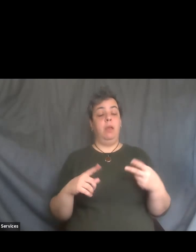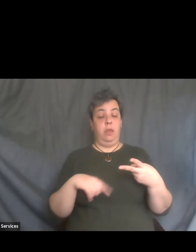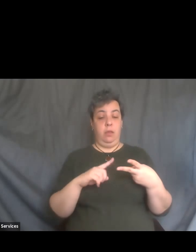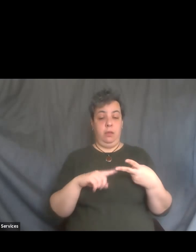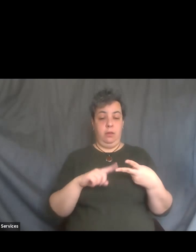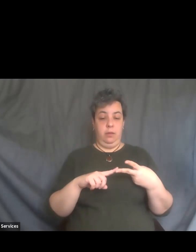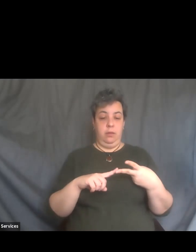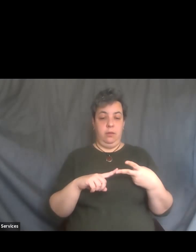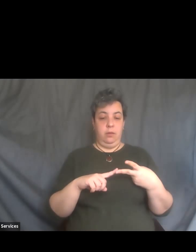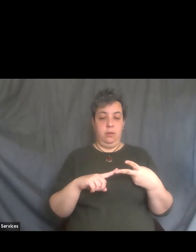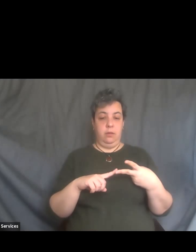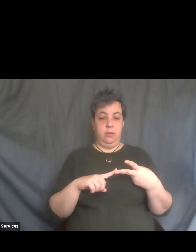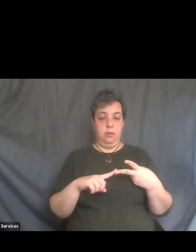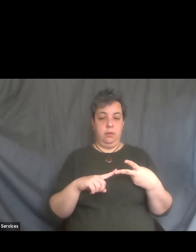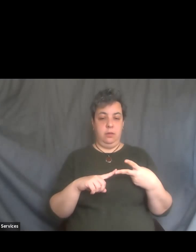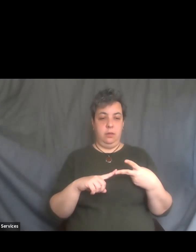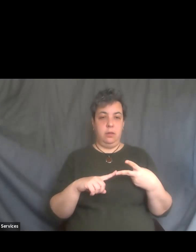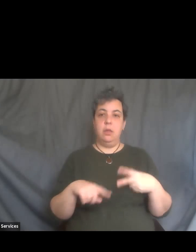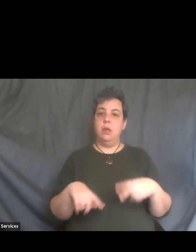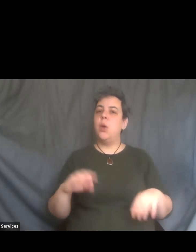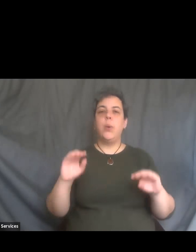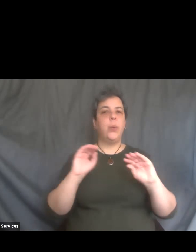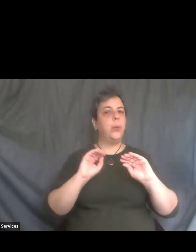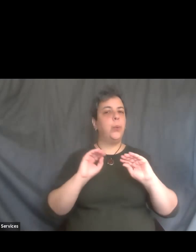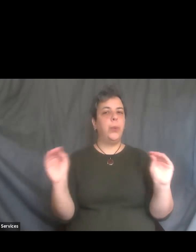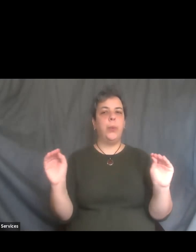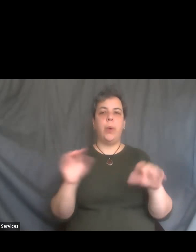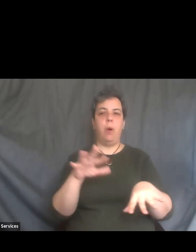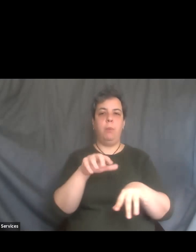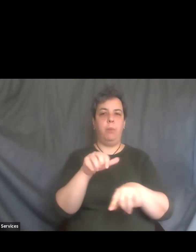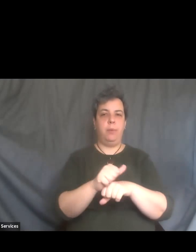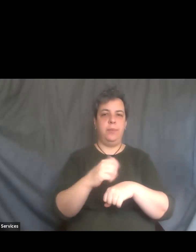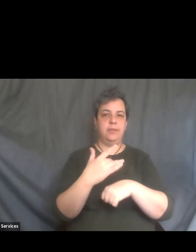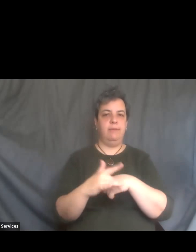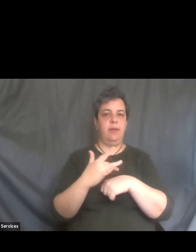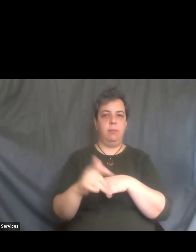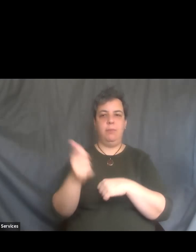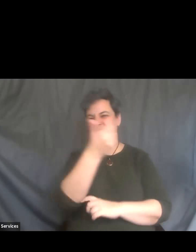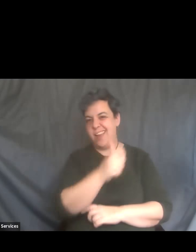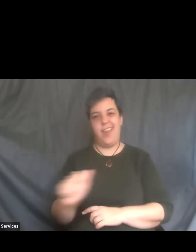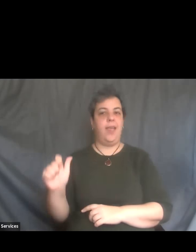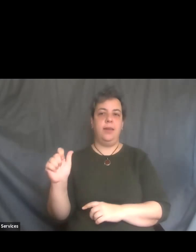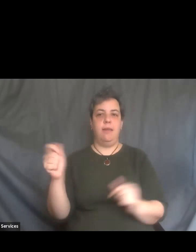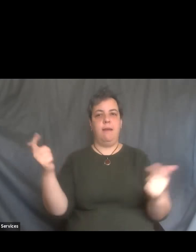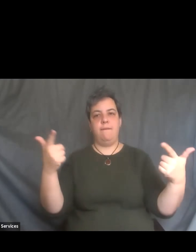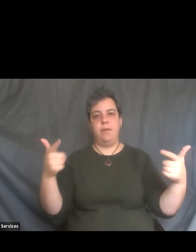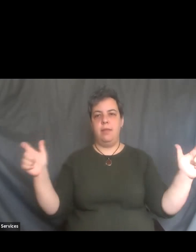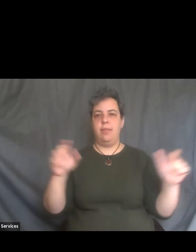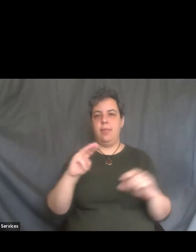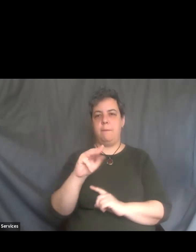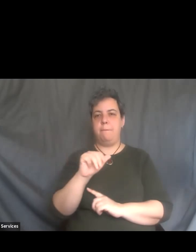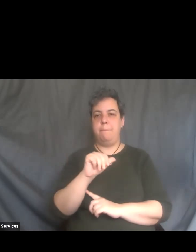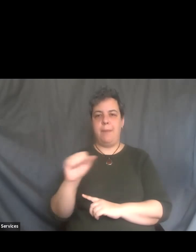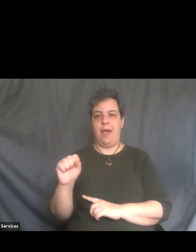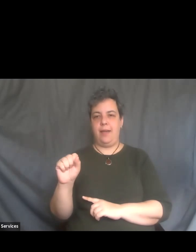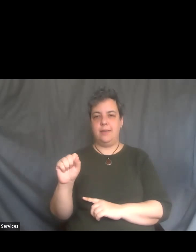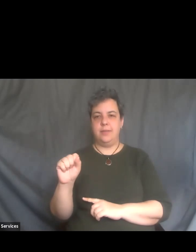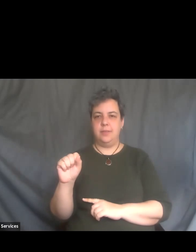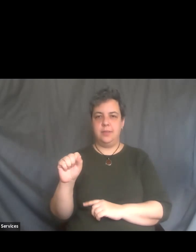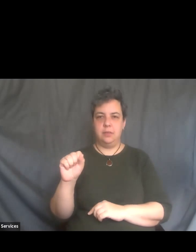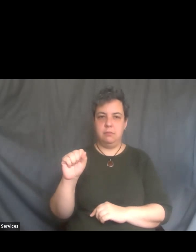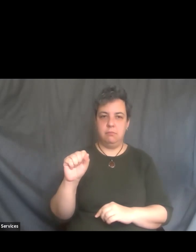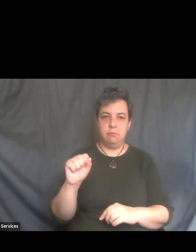there are no appointments in any of the mass vaccination centers. The Javits, for instance, is close to me. I live in Chelsea. There